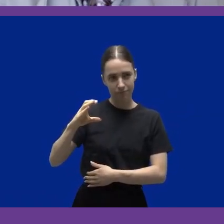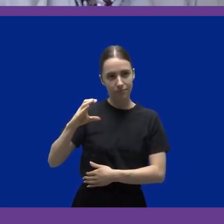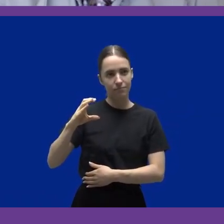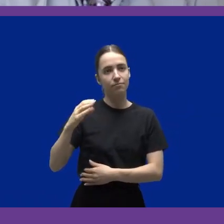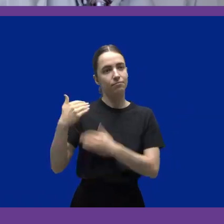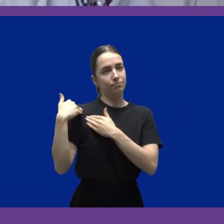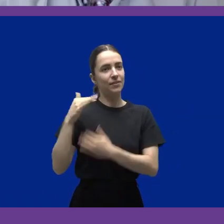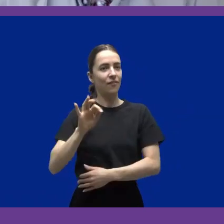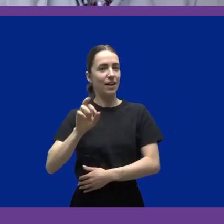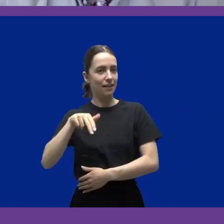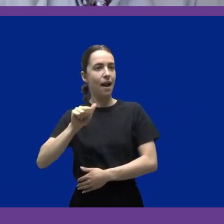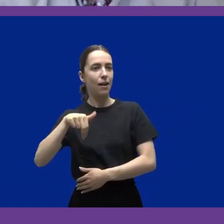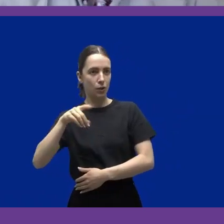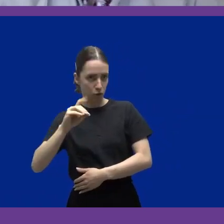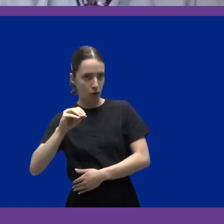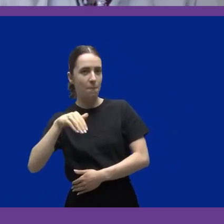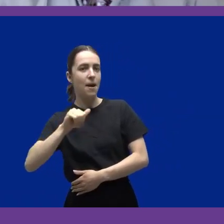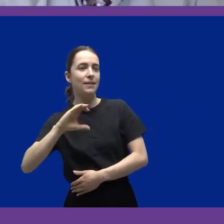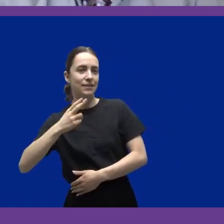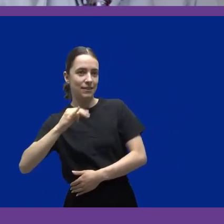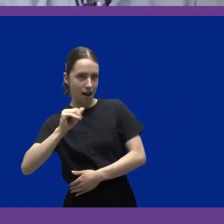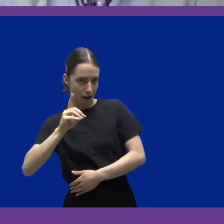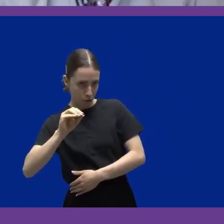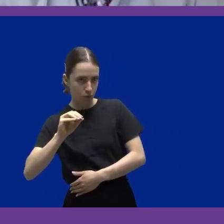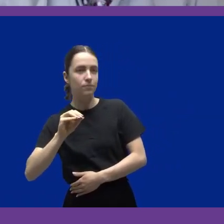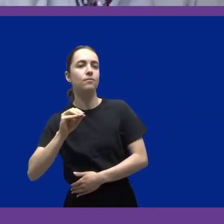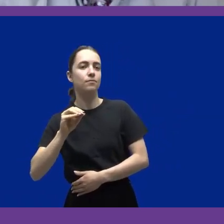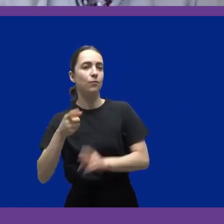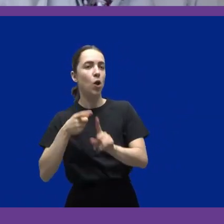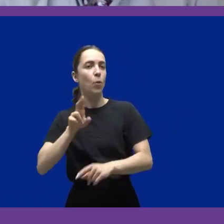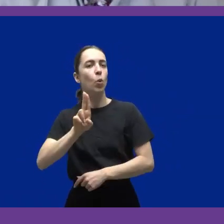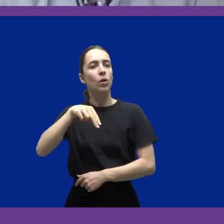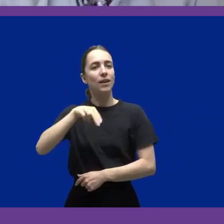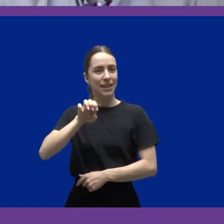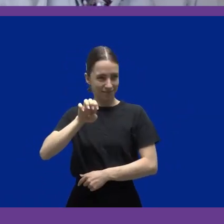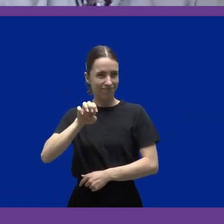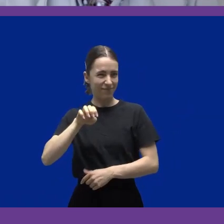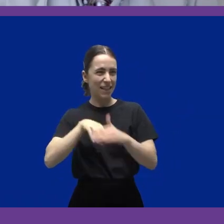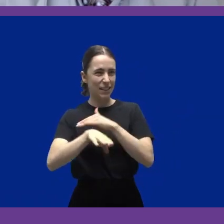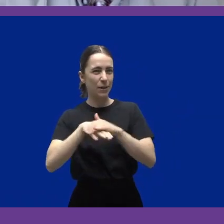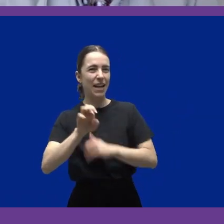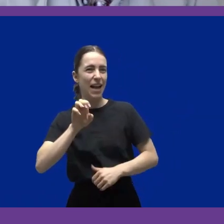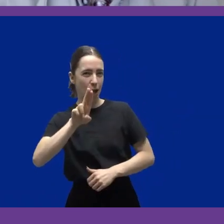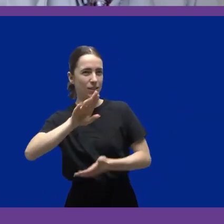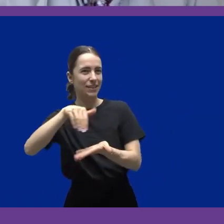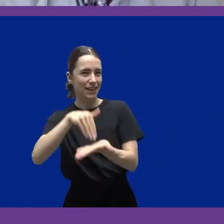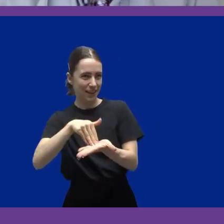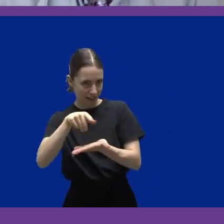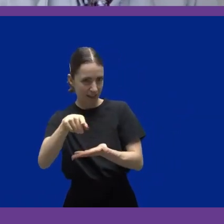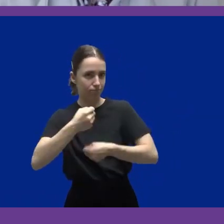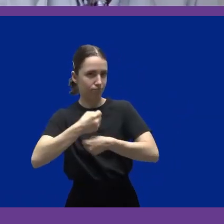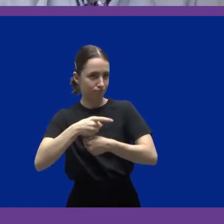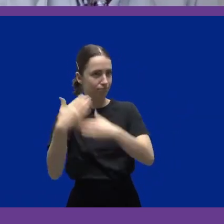the AccessibleEU project for this joint event about the European